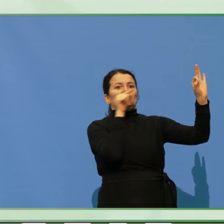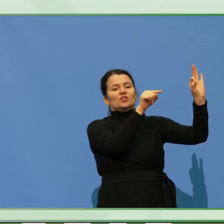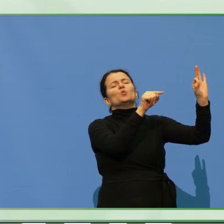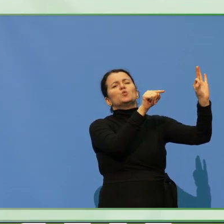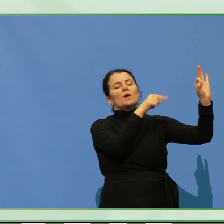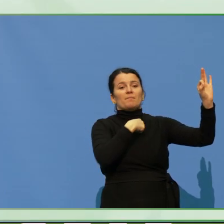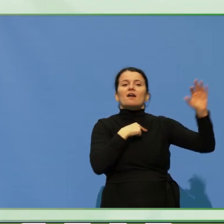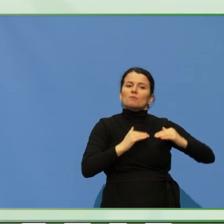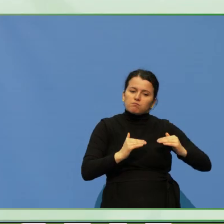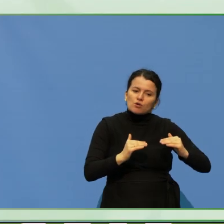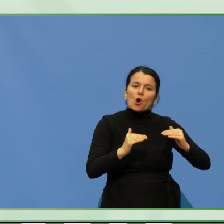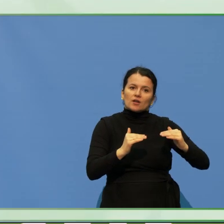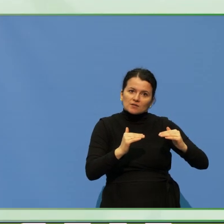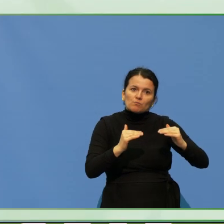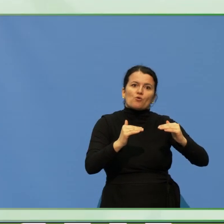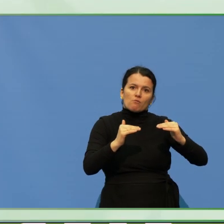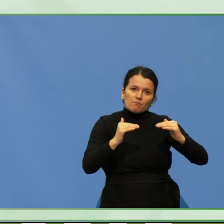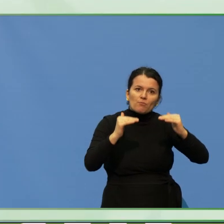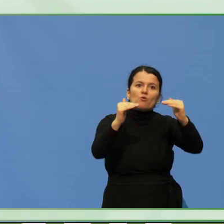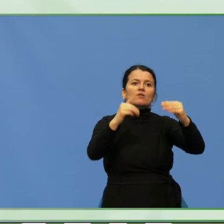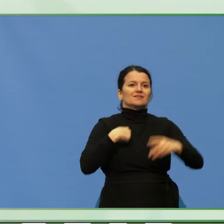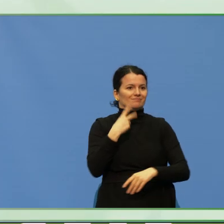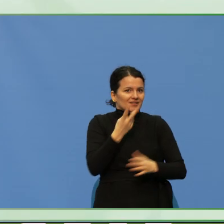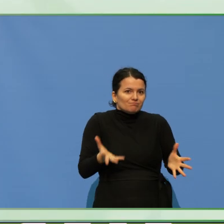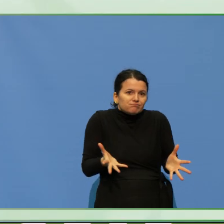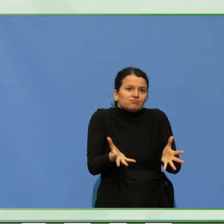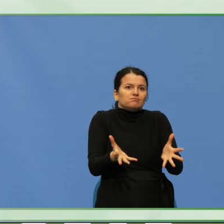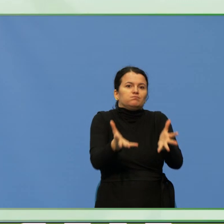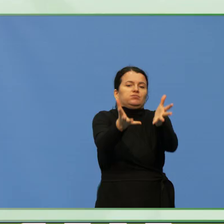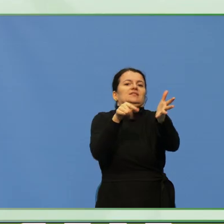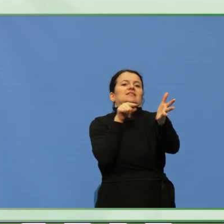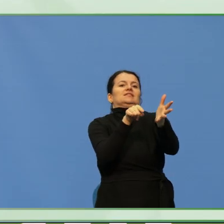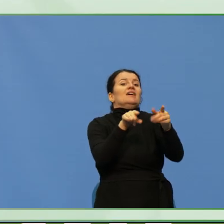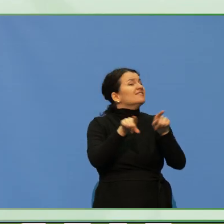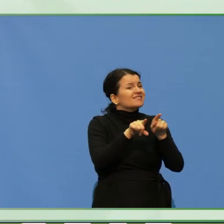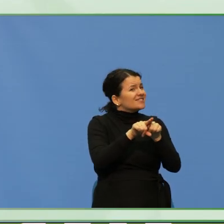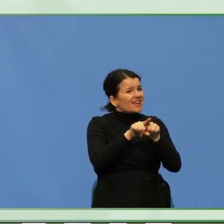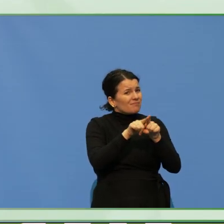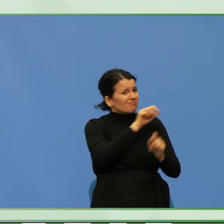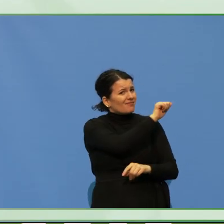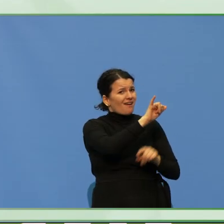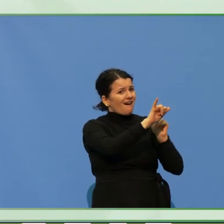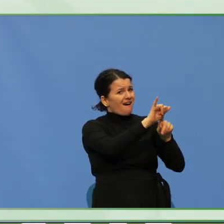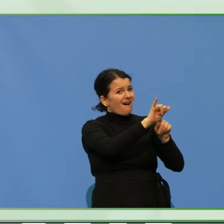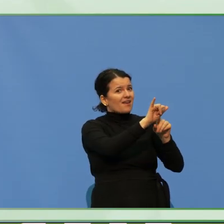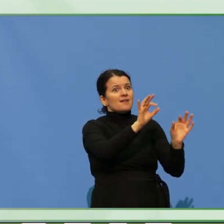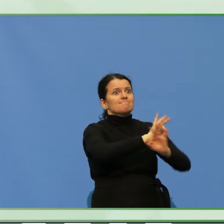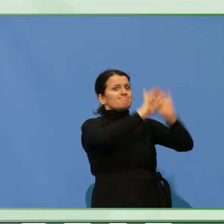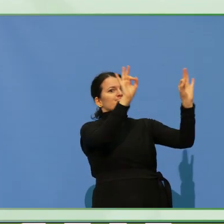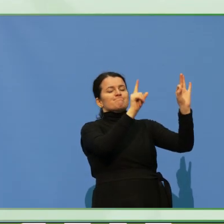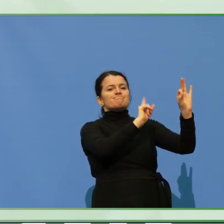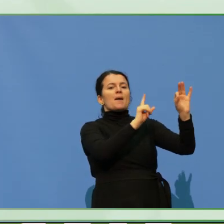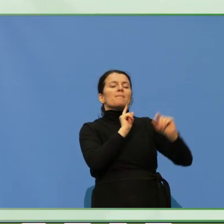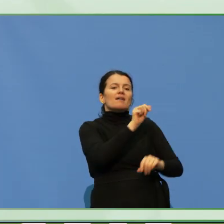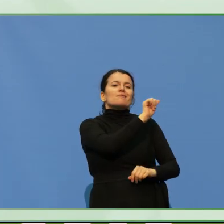think that has to be some of the approach as we think about AI. And I do think that AI